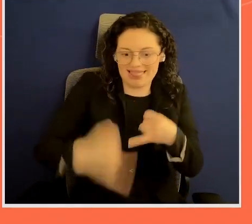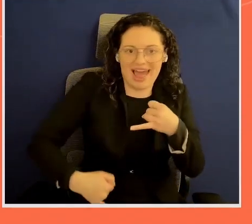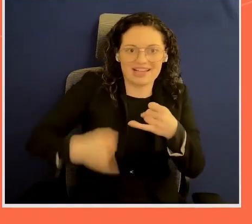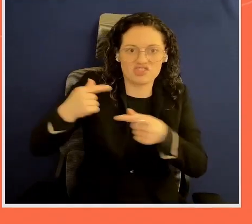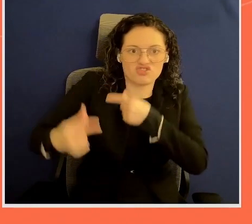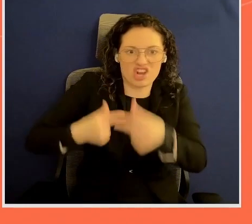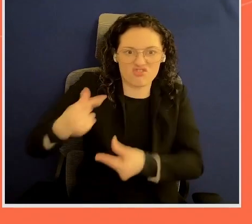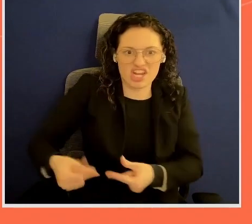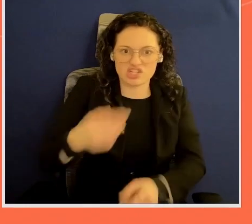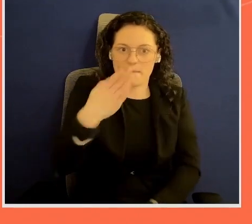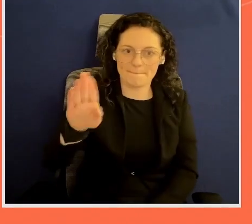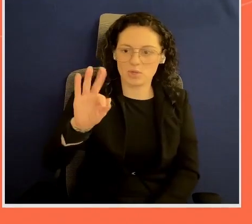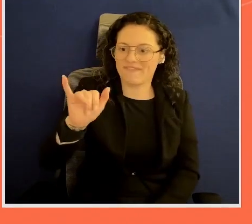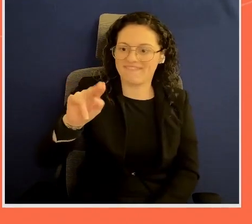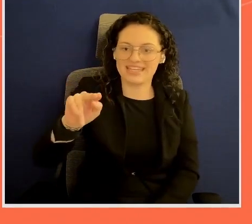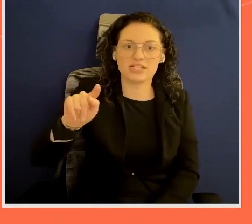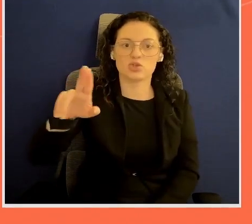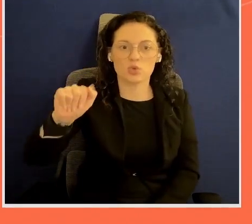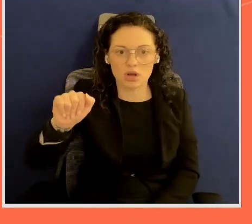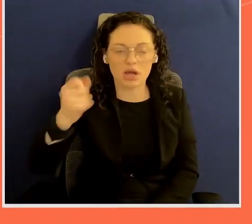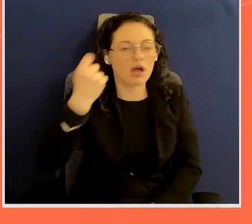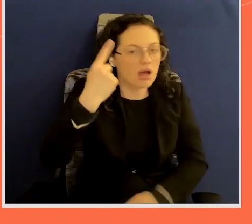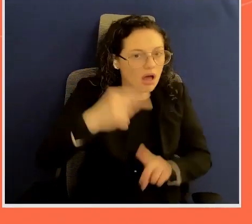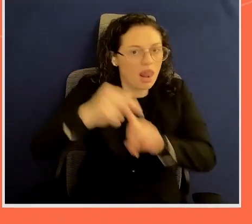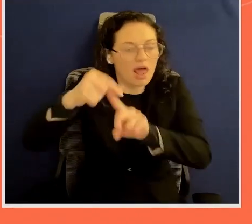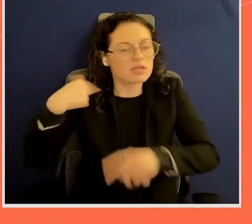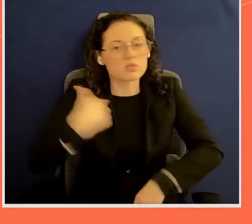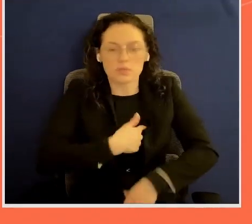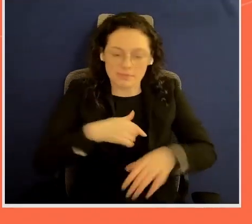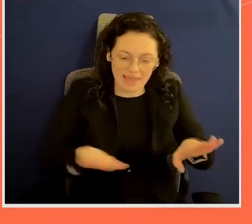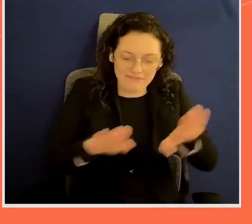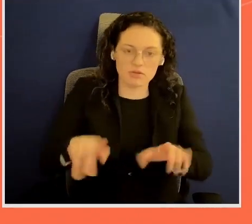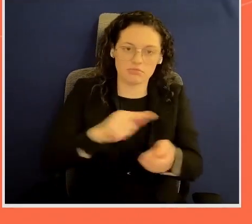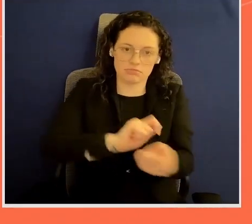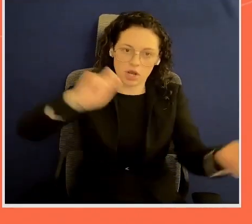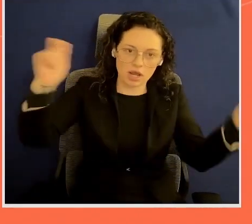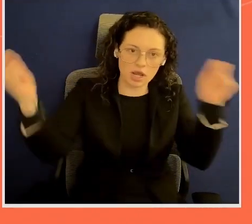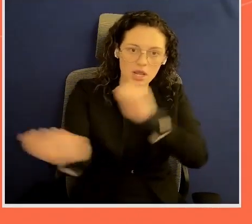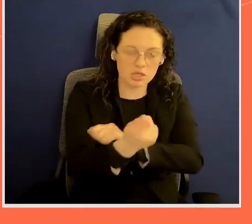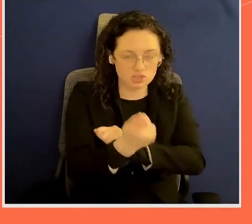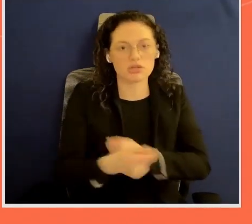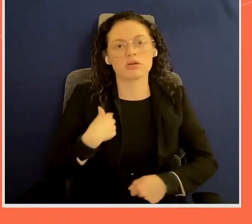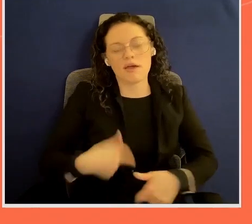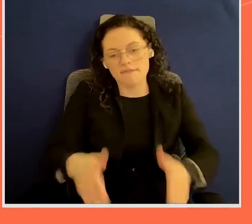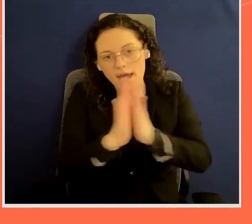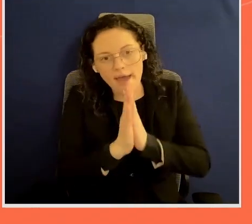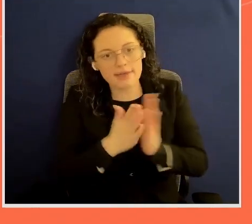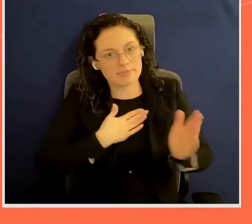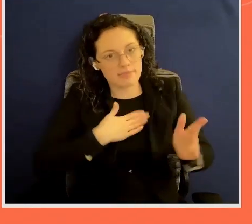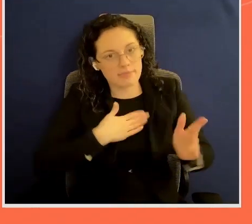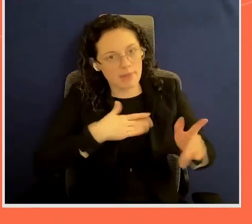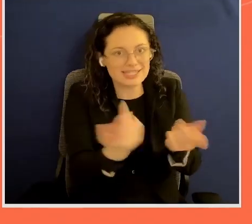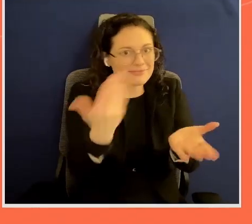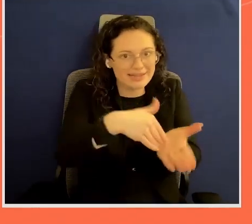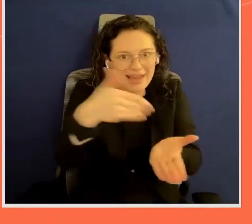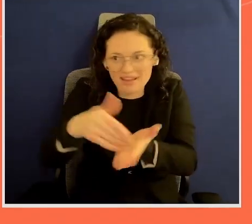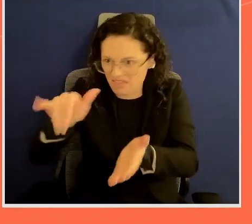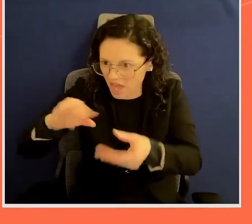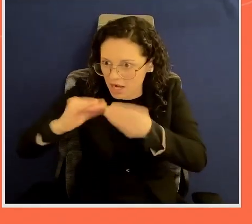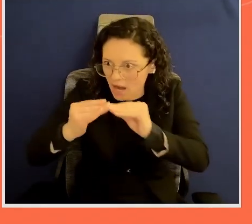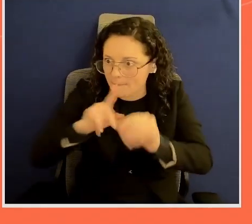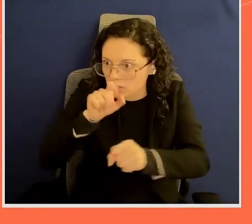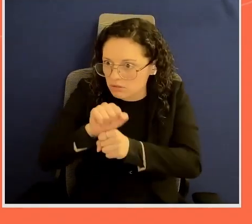trip. I will say advisedly that everybody here is a qualified, certified hard